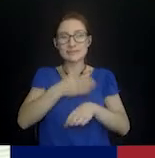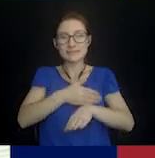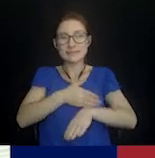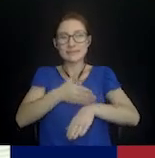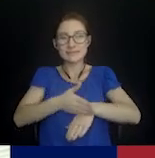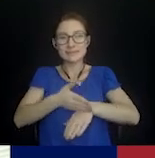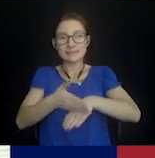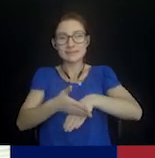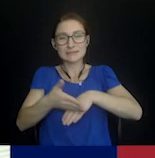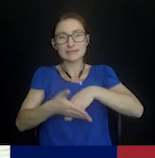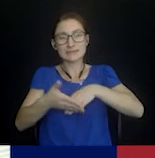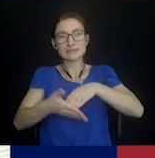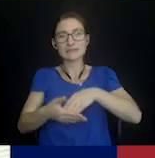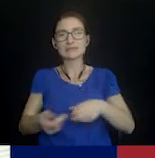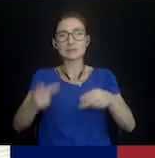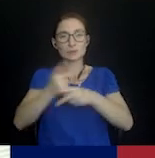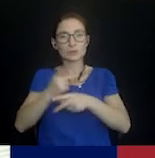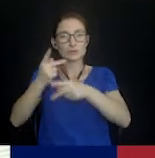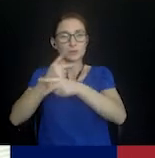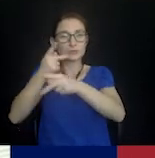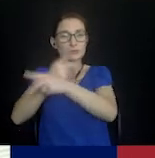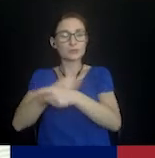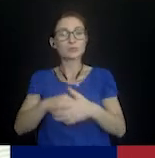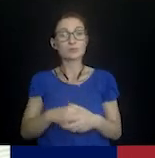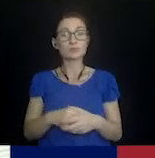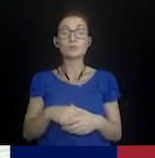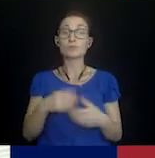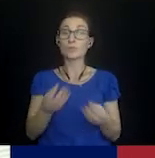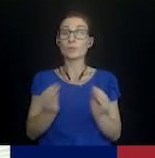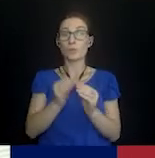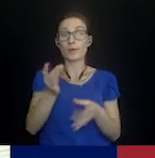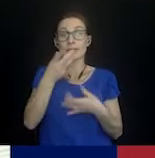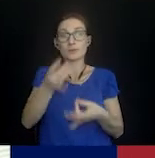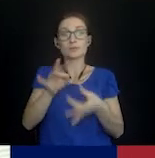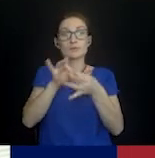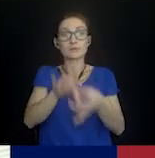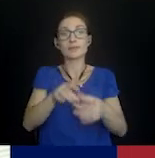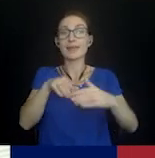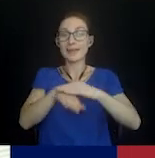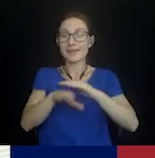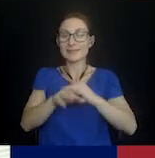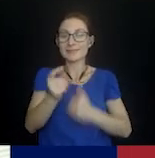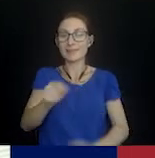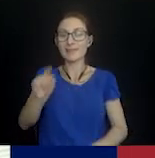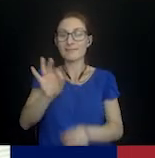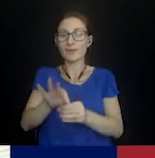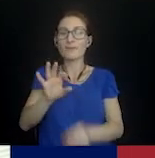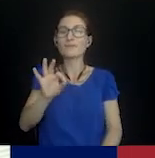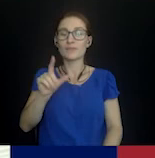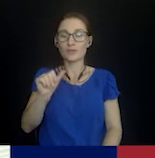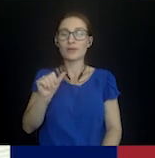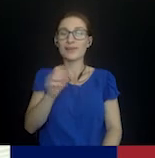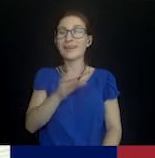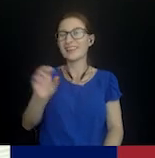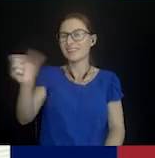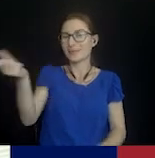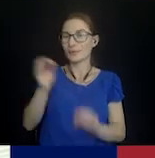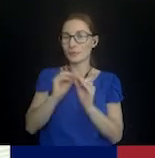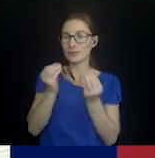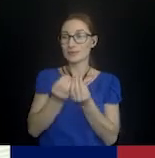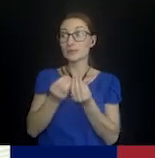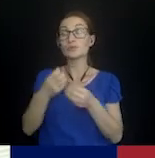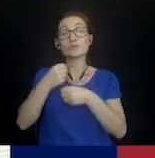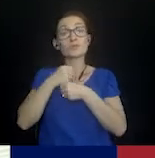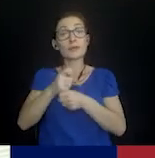given me an extra interest in Access the Vote Florida and other organizations to make